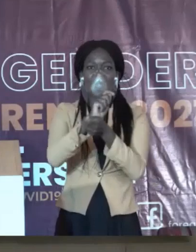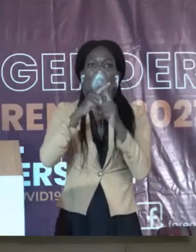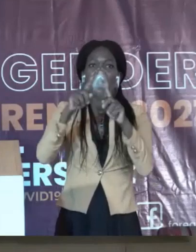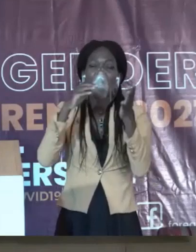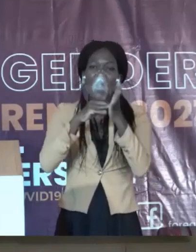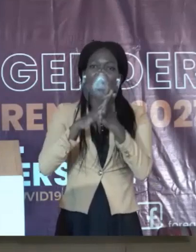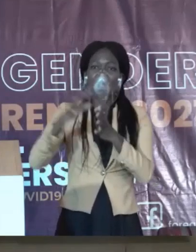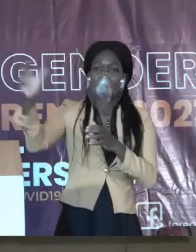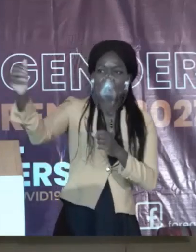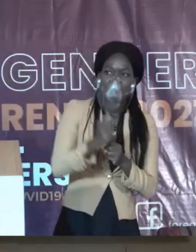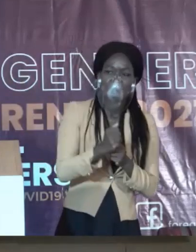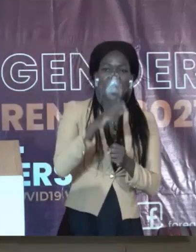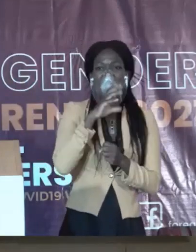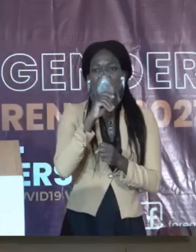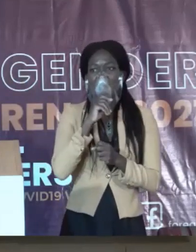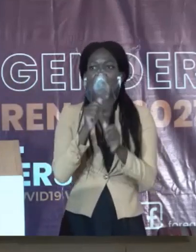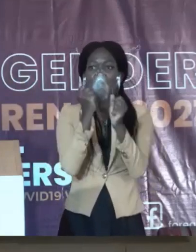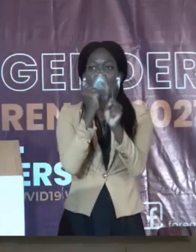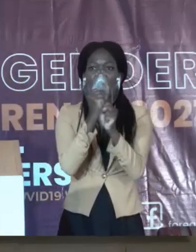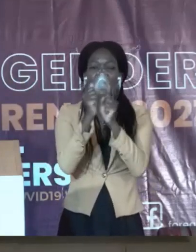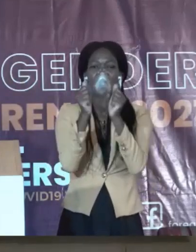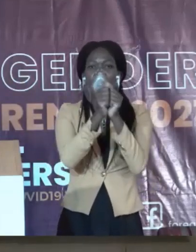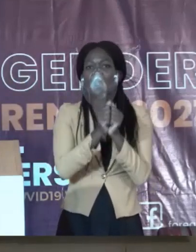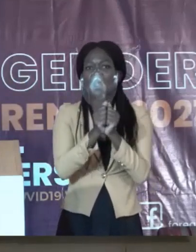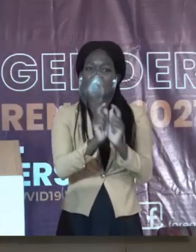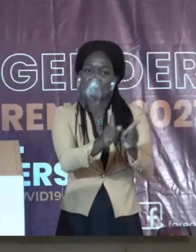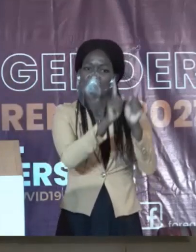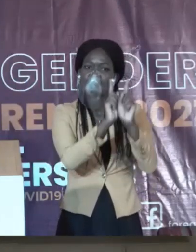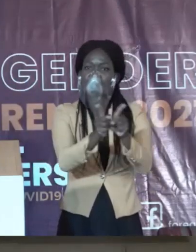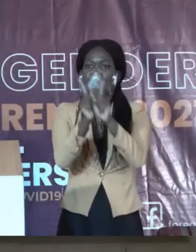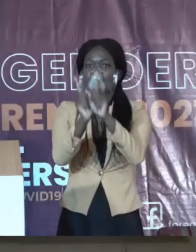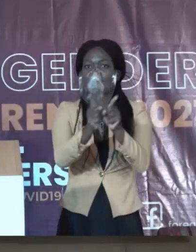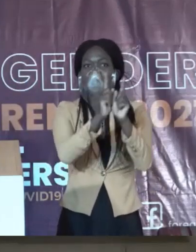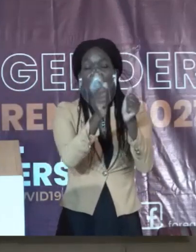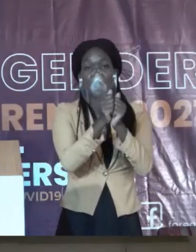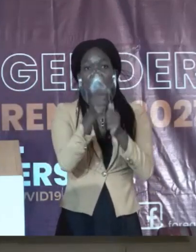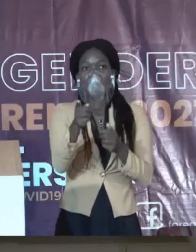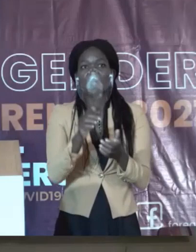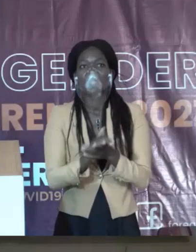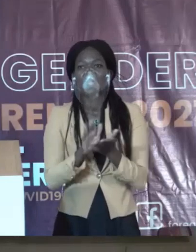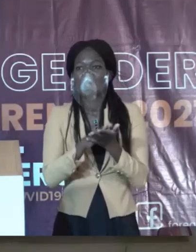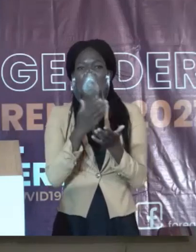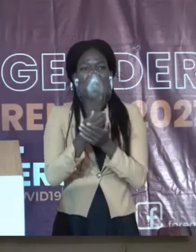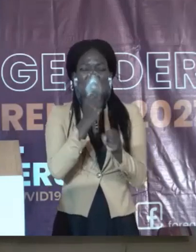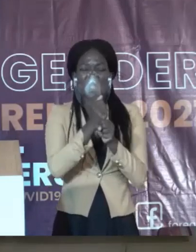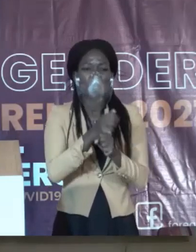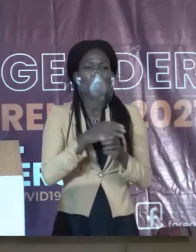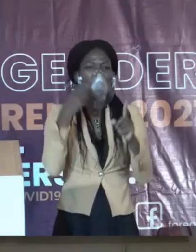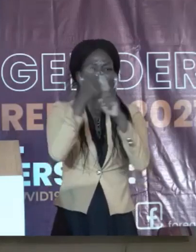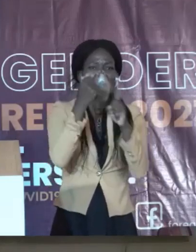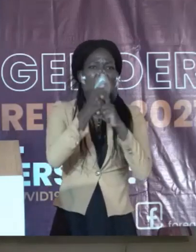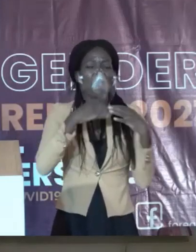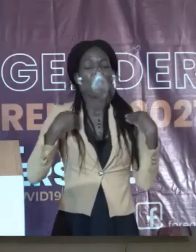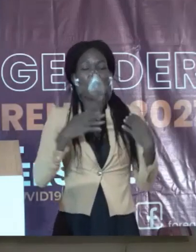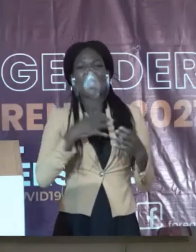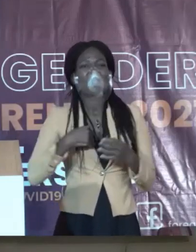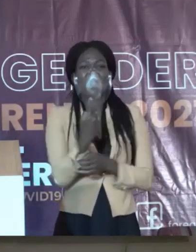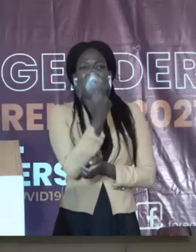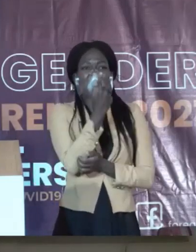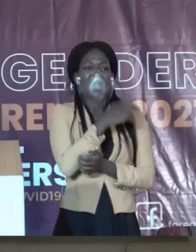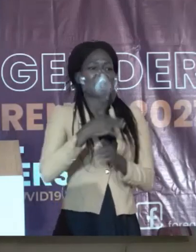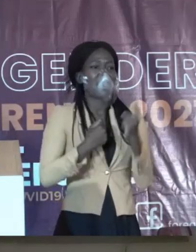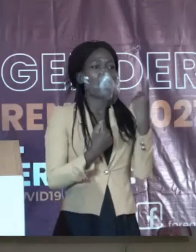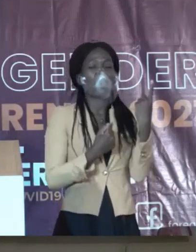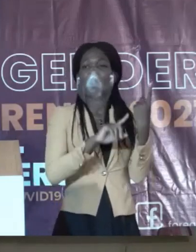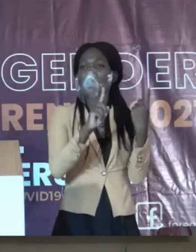to see that empowering women is not a zero-sum game, that everyone gains from female empowerment, everyone gains from